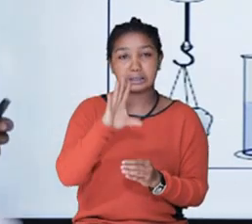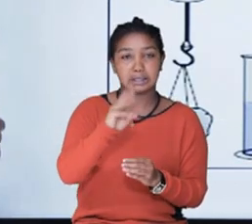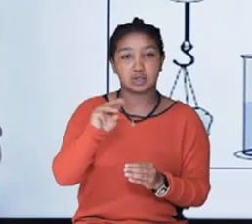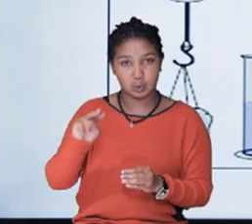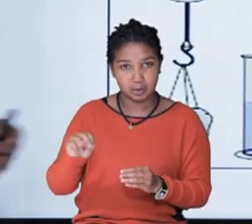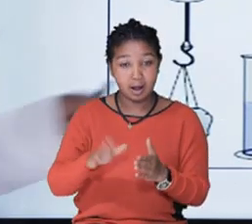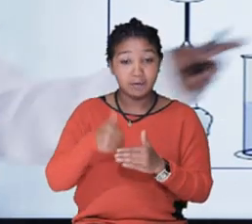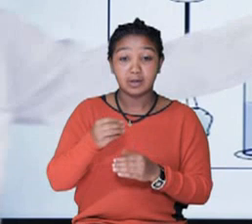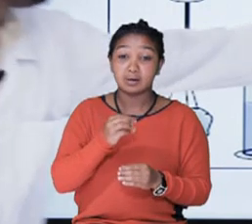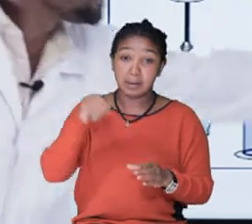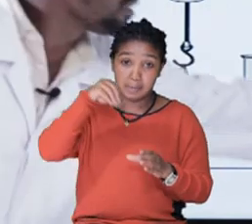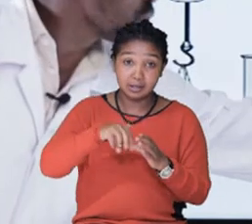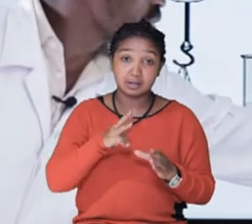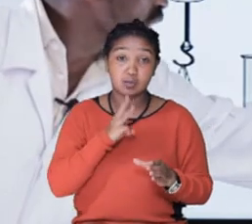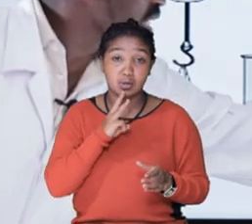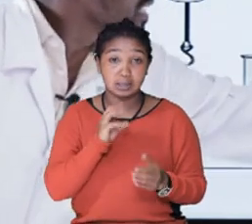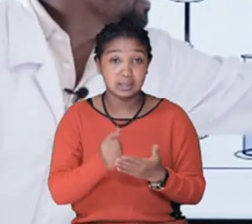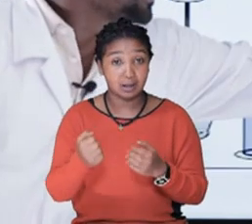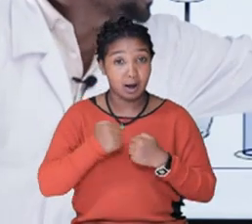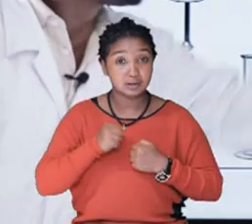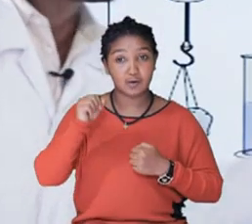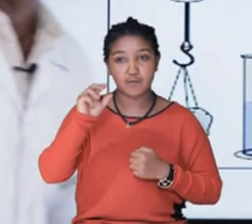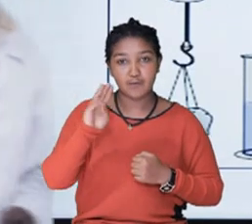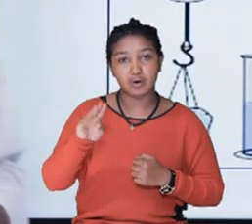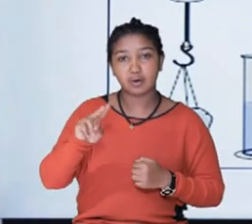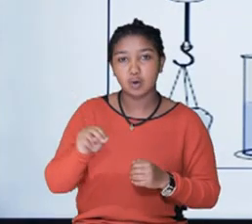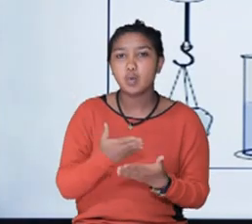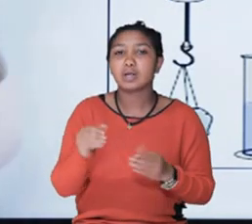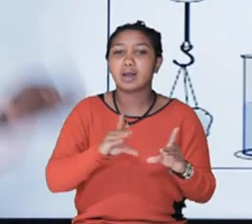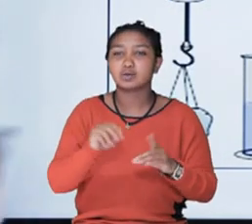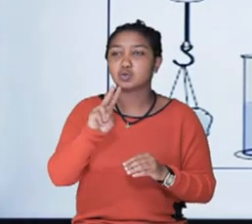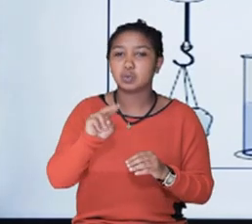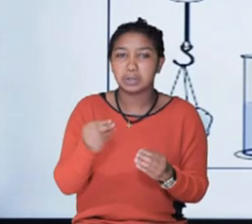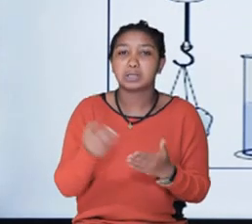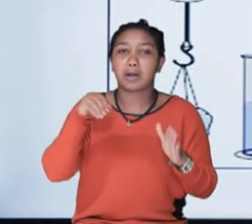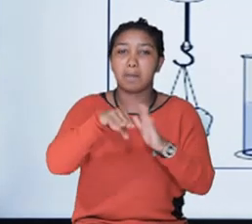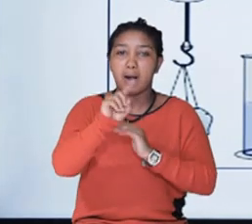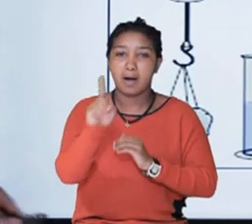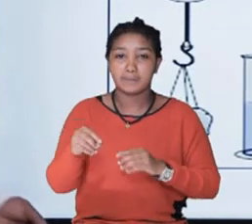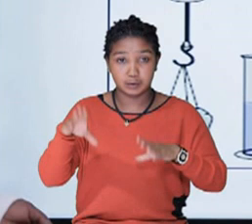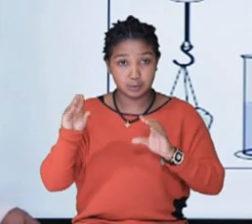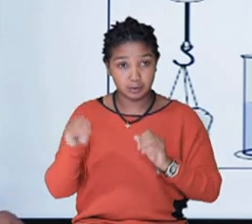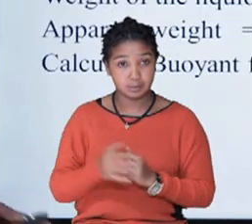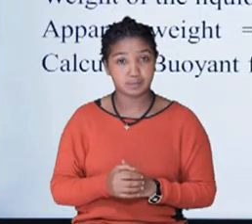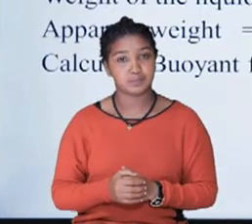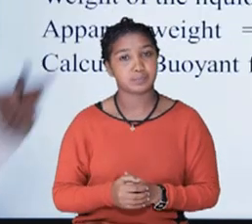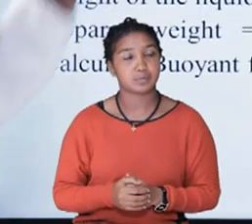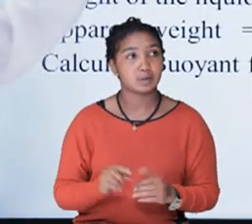6 Newton. After immersing to the water, it has 4 Newton. Where does it go to Newton?